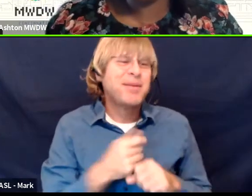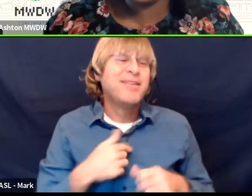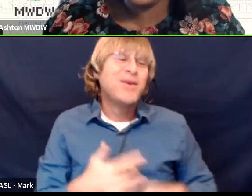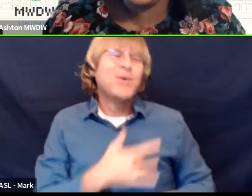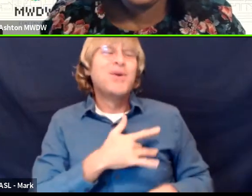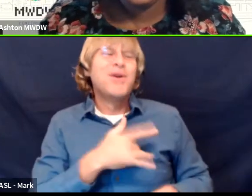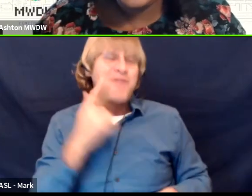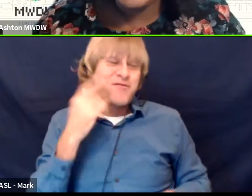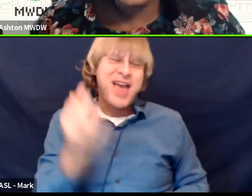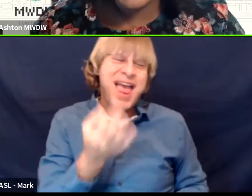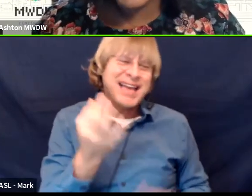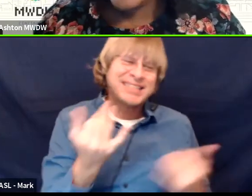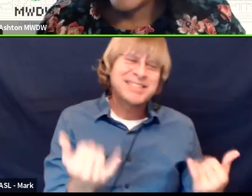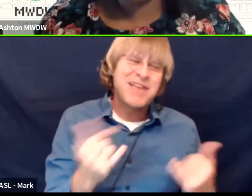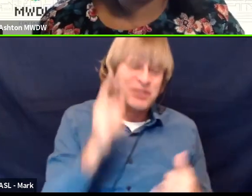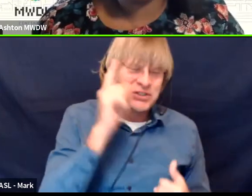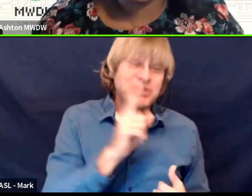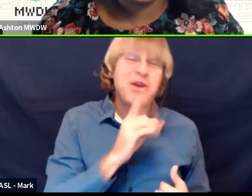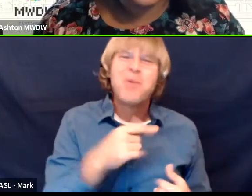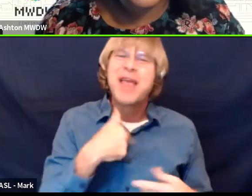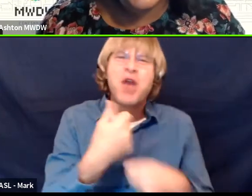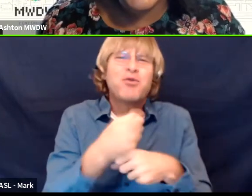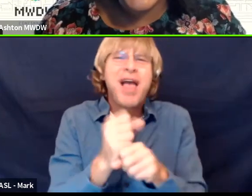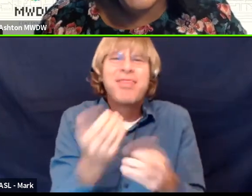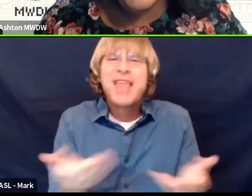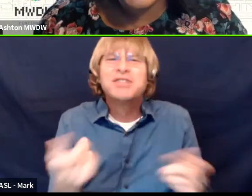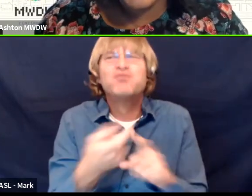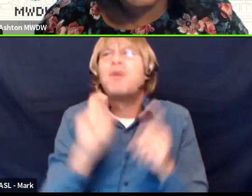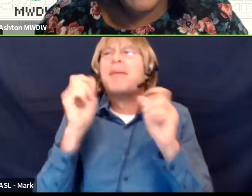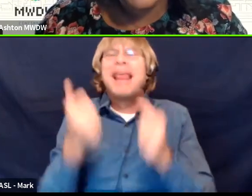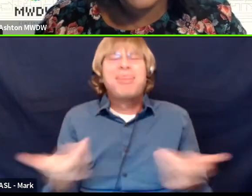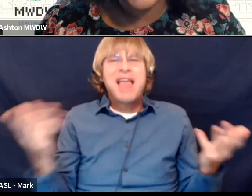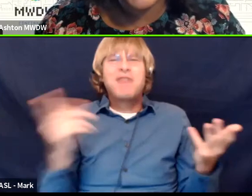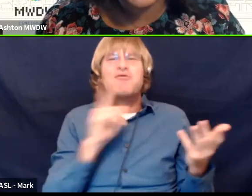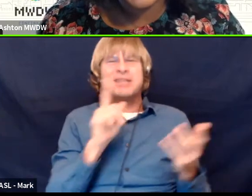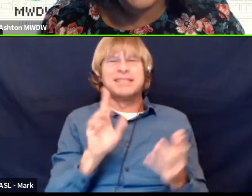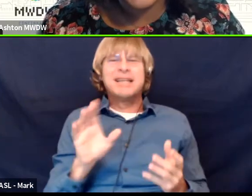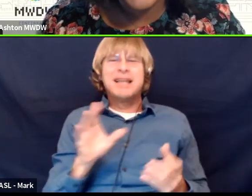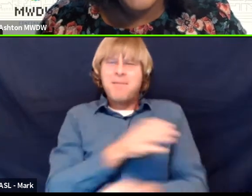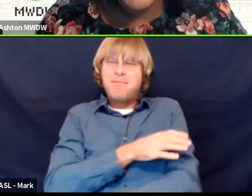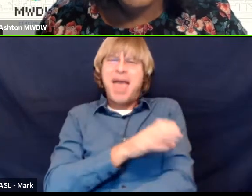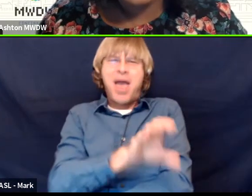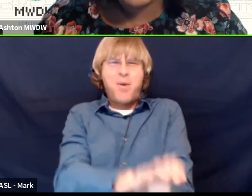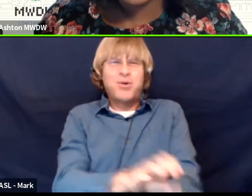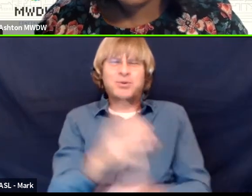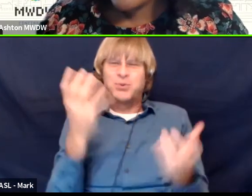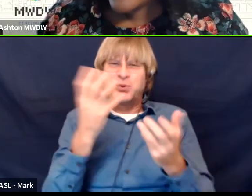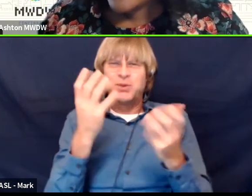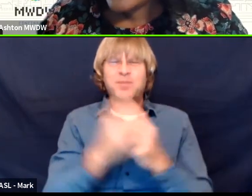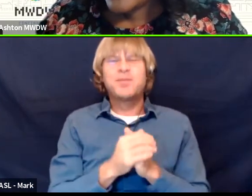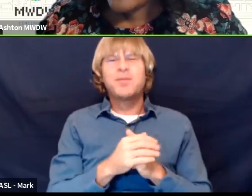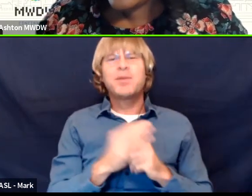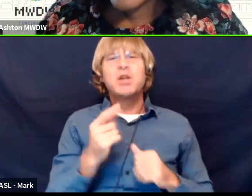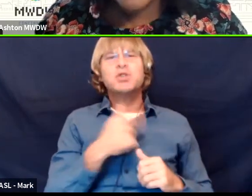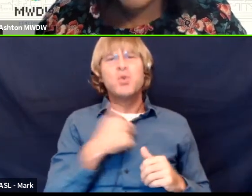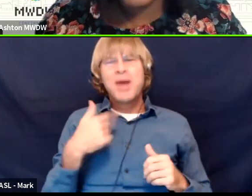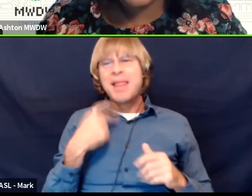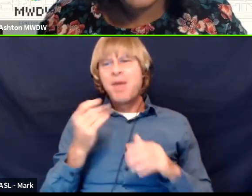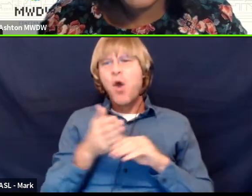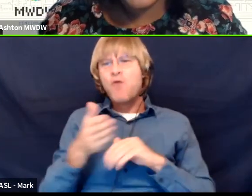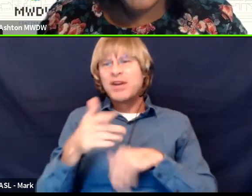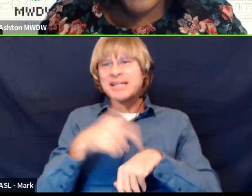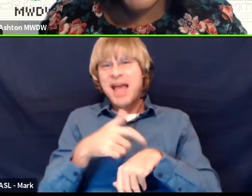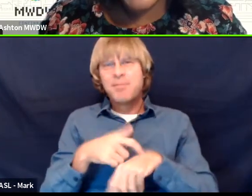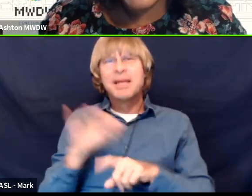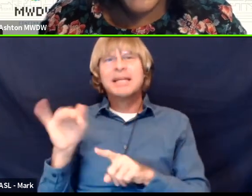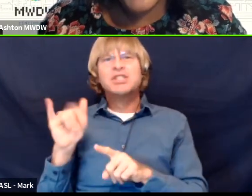Friday for sure. We can create things out of anything, and I think that's really empowering. So we are a little bit over time. I know